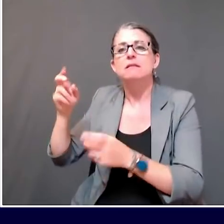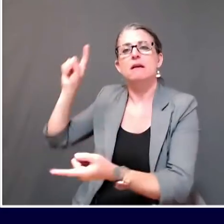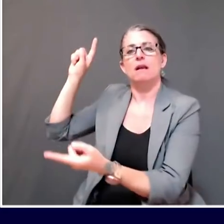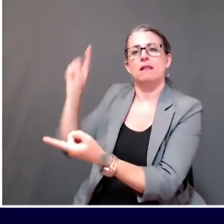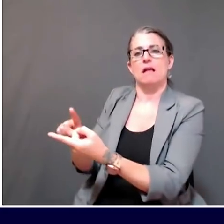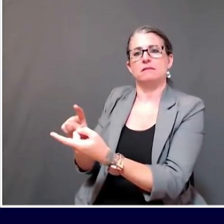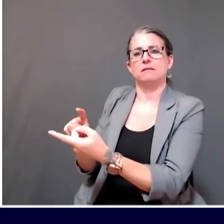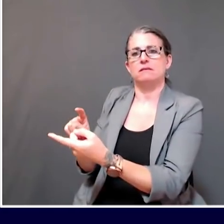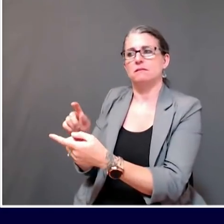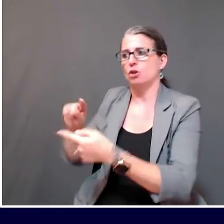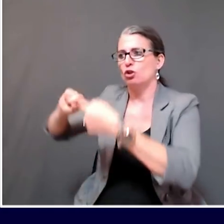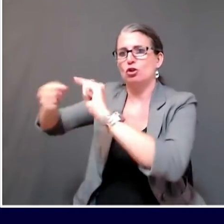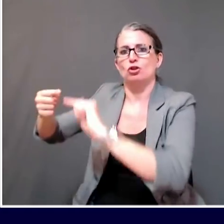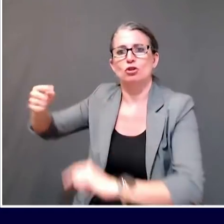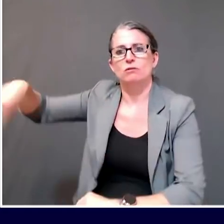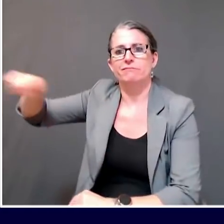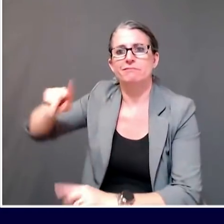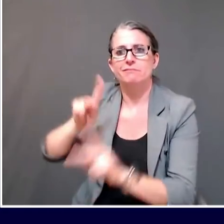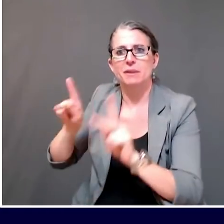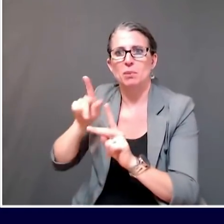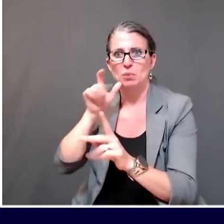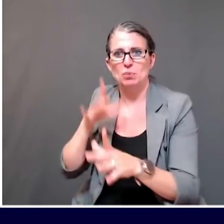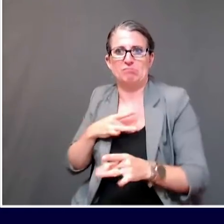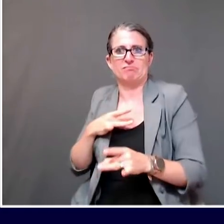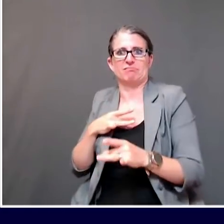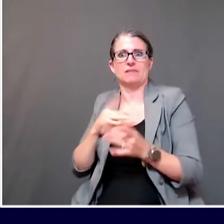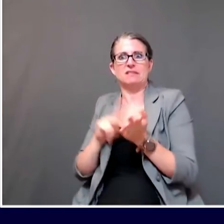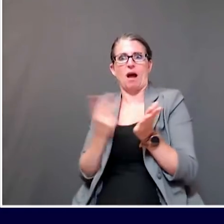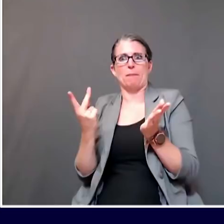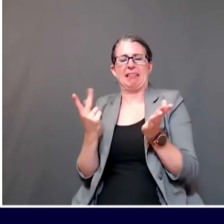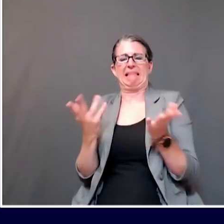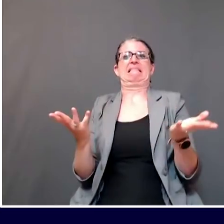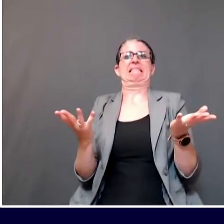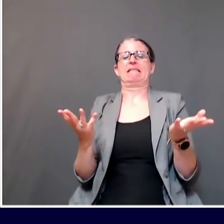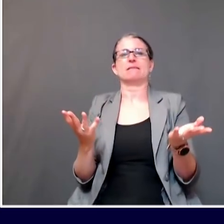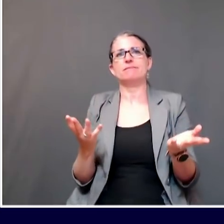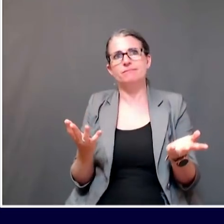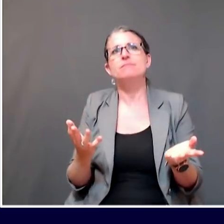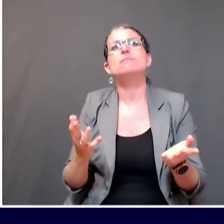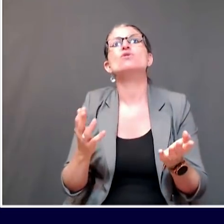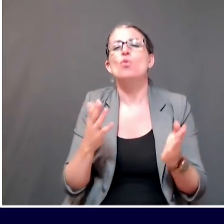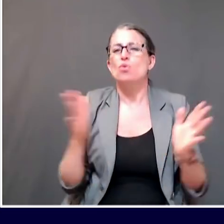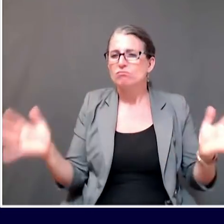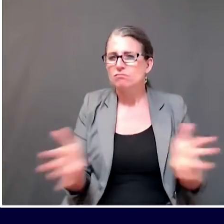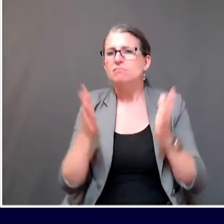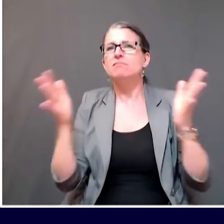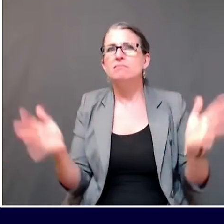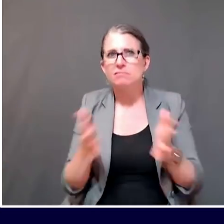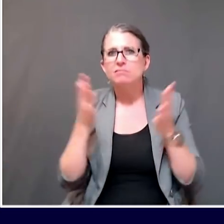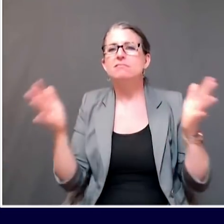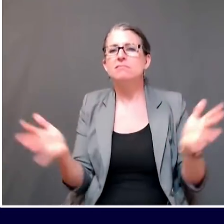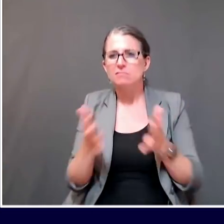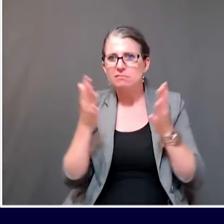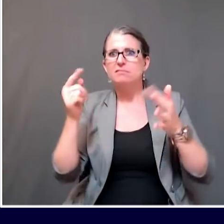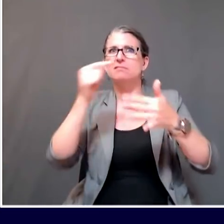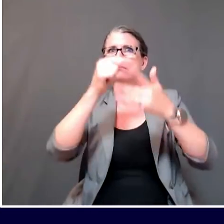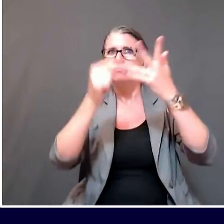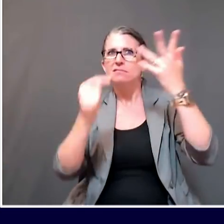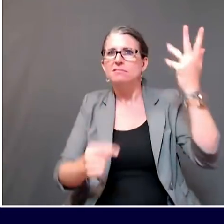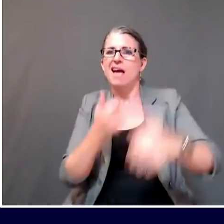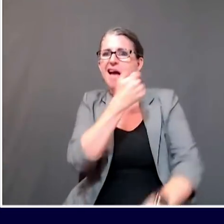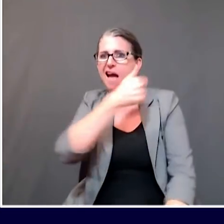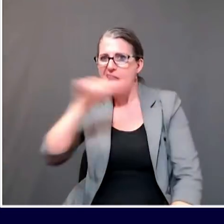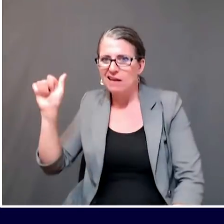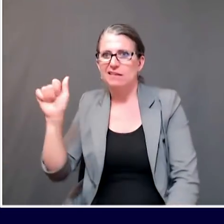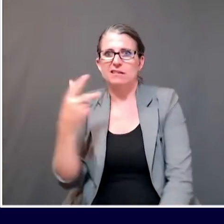getting healthcare. So we are right now planning, not just from a vaccination standpoint, but from an overall public health approach to try